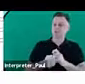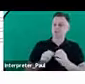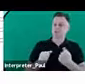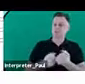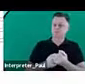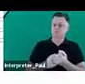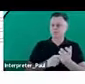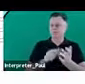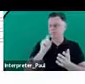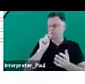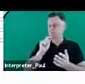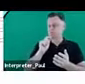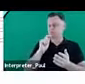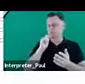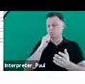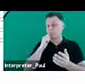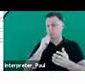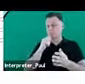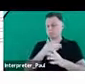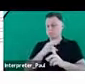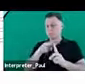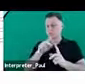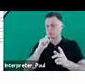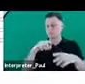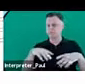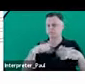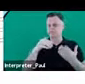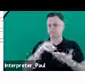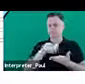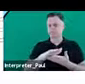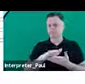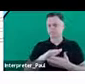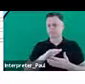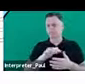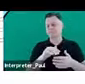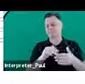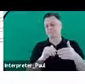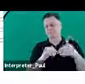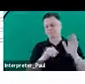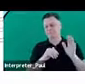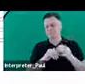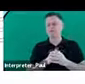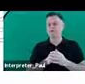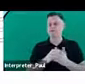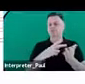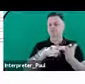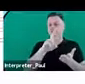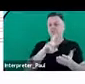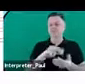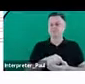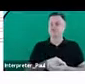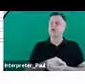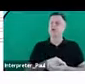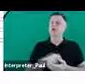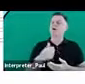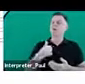potentially they're going to be rejected for roles. And what we want to do here is to encourage individuals to become experts